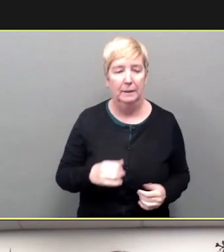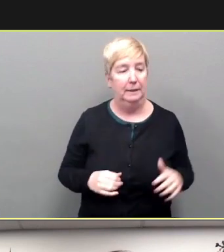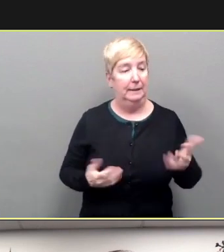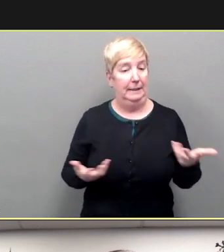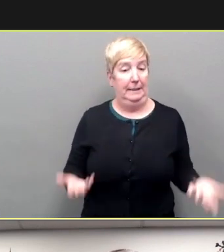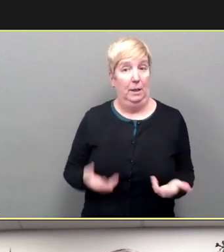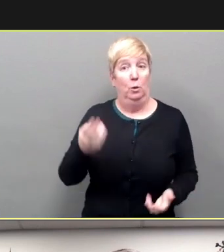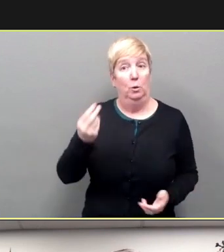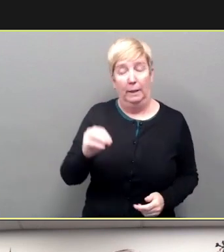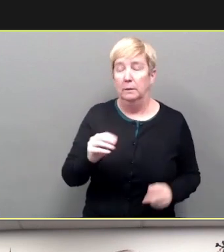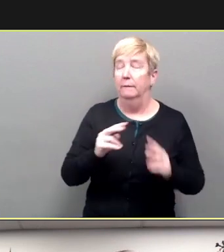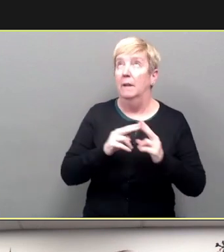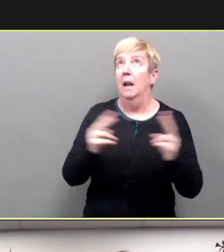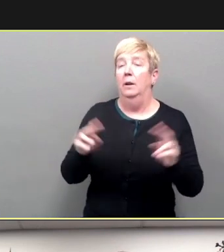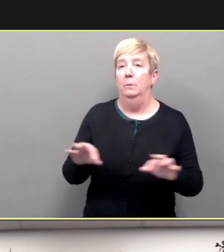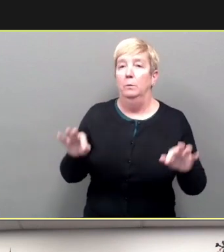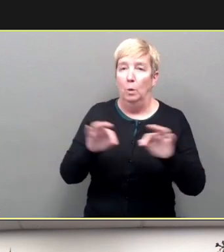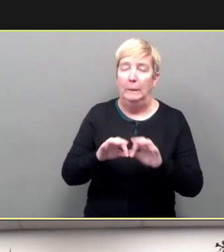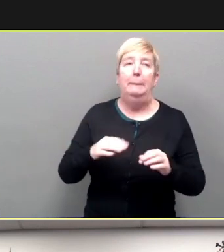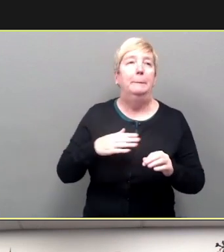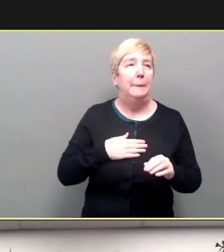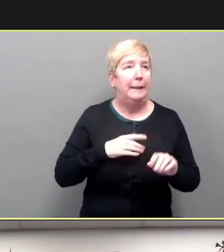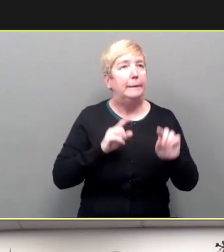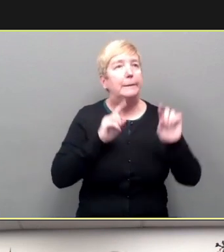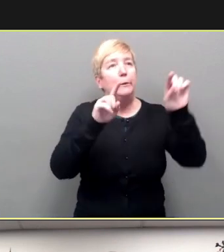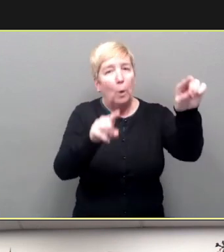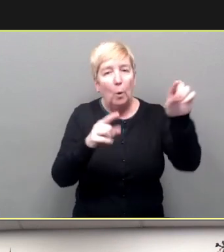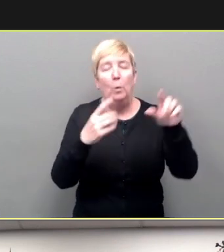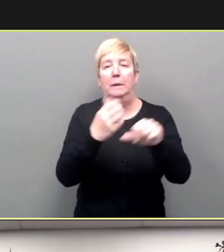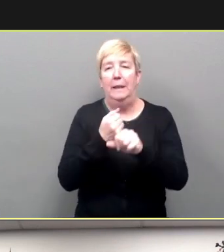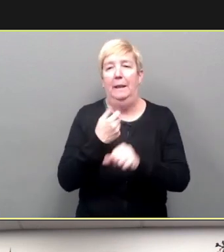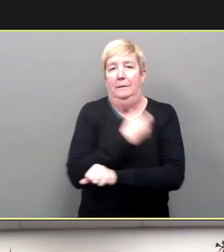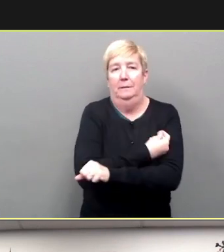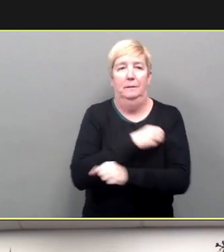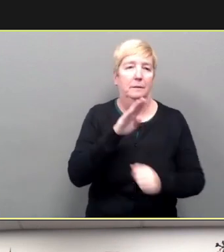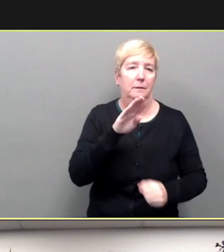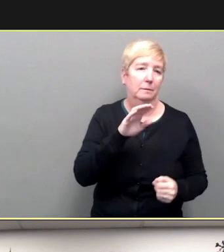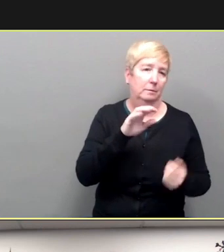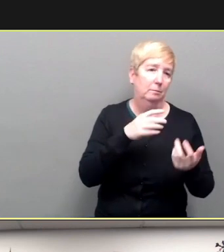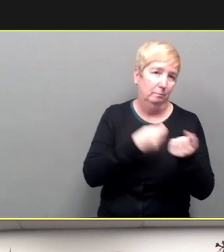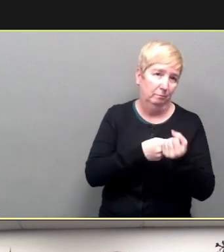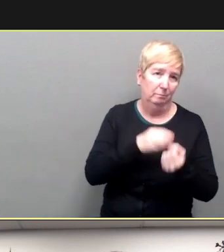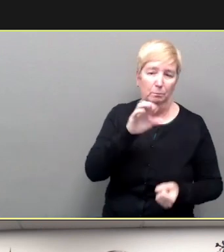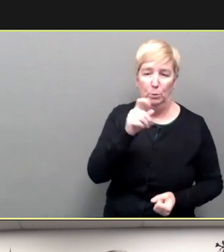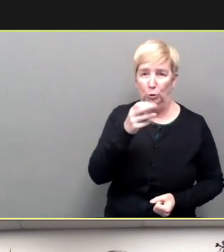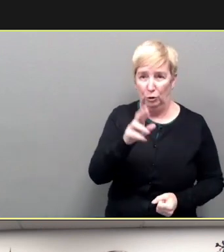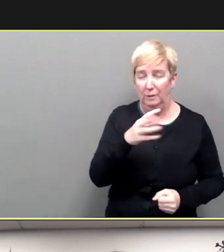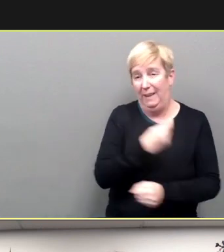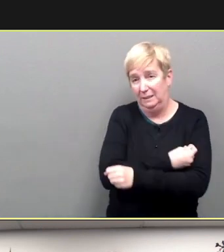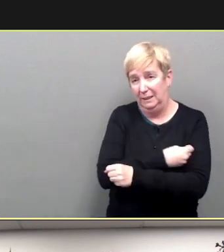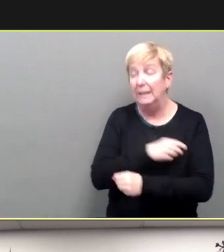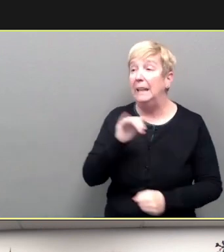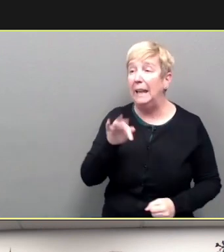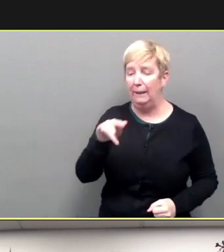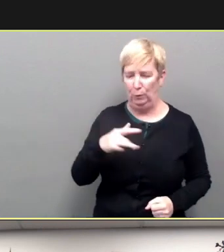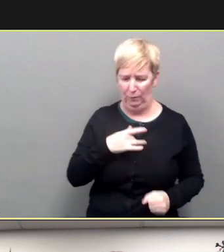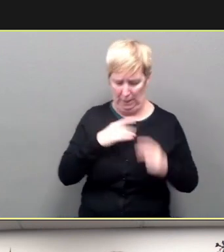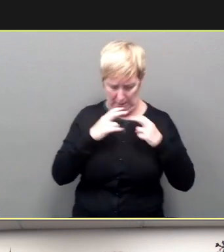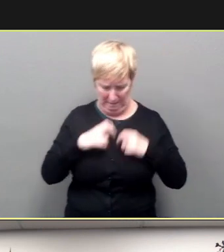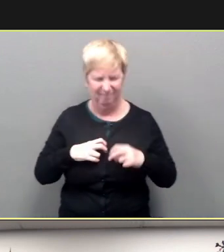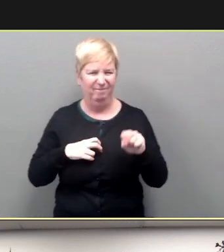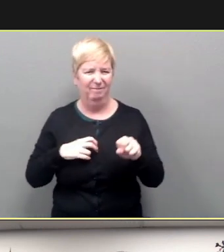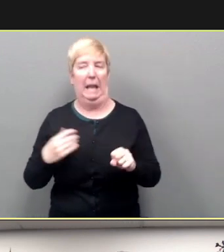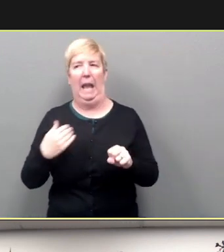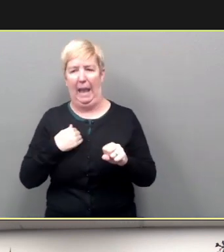So please get out, get that vaccine. If you think you have COVID-19, as Christine said, please